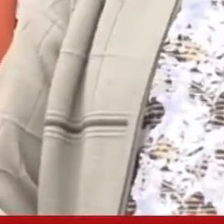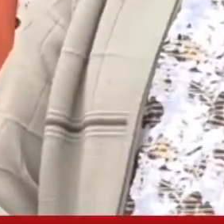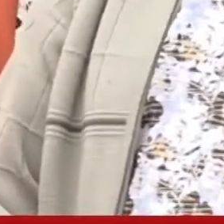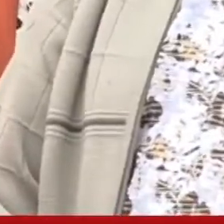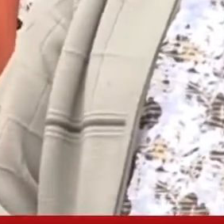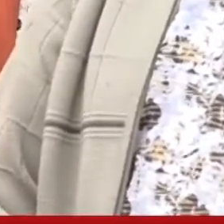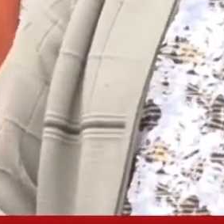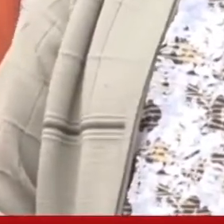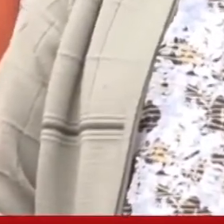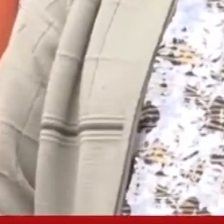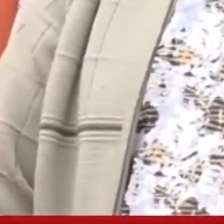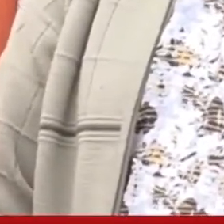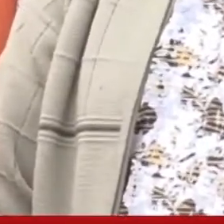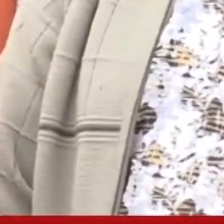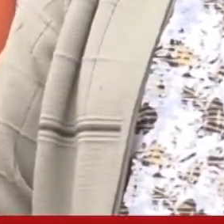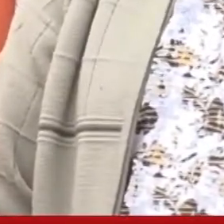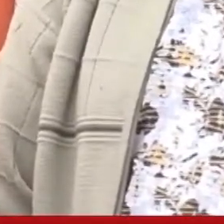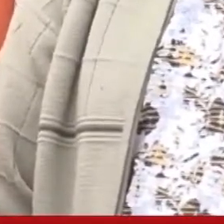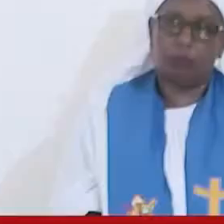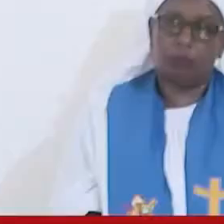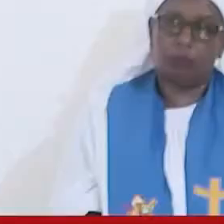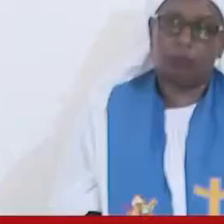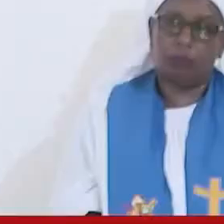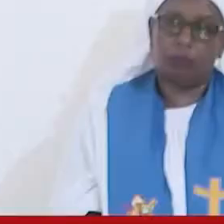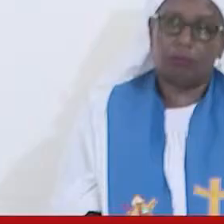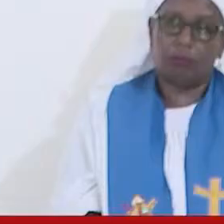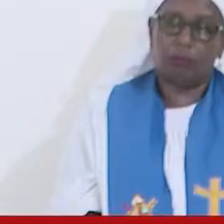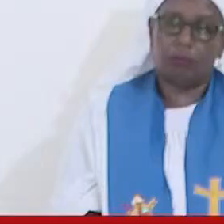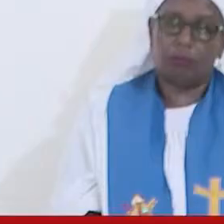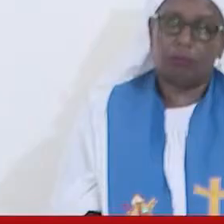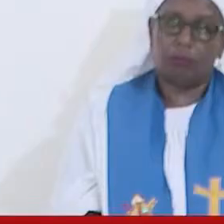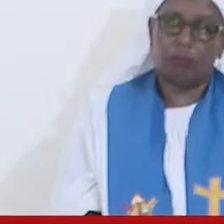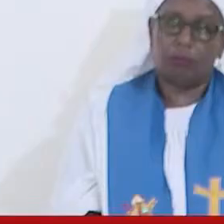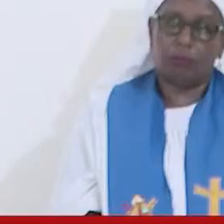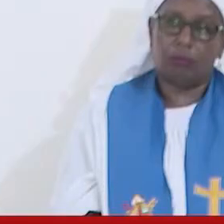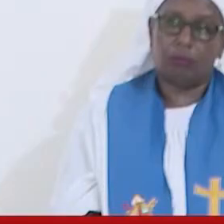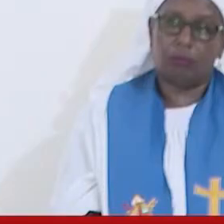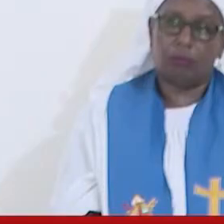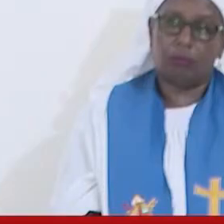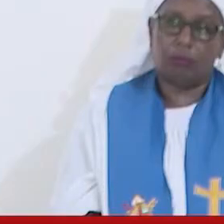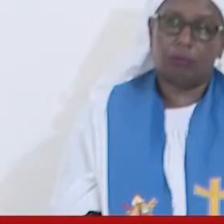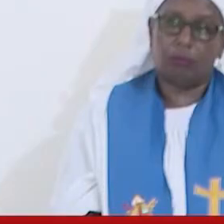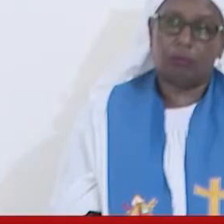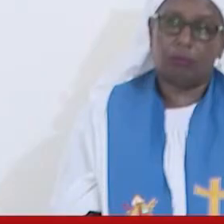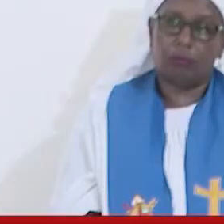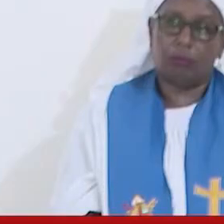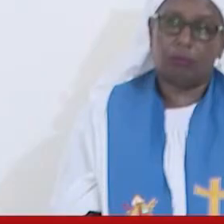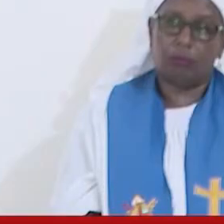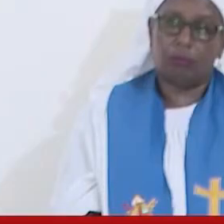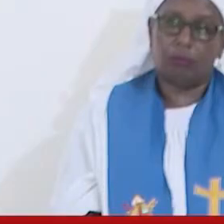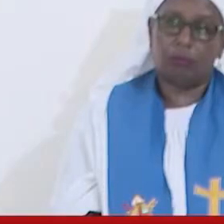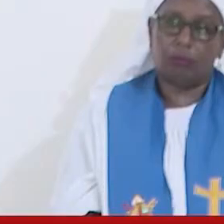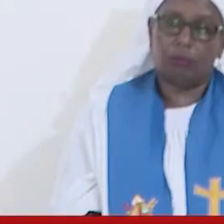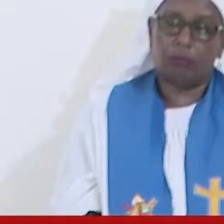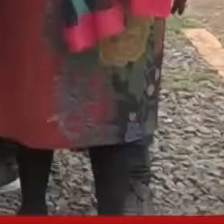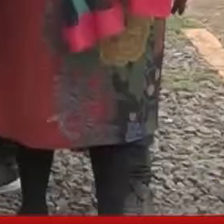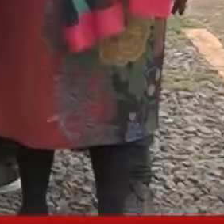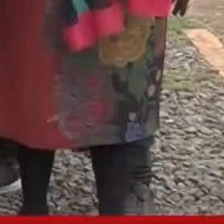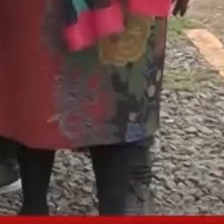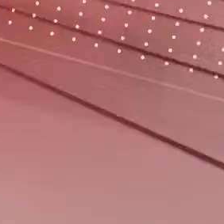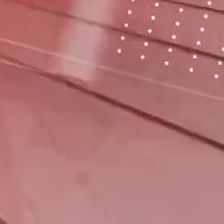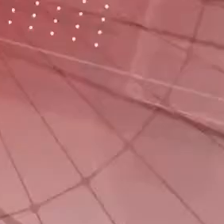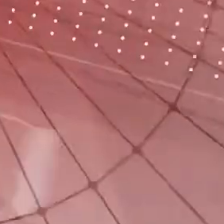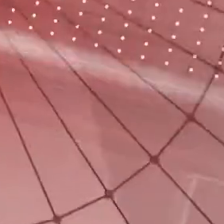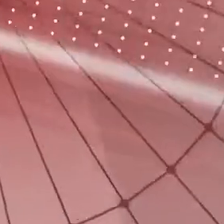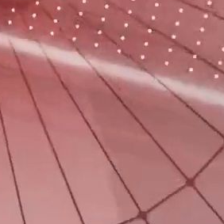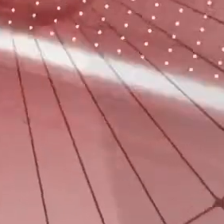is a politically instigated process. Kiambu MCS defend Governor Wamatangi over EACC corruption